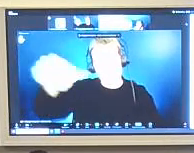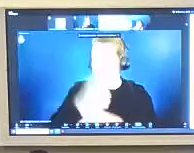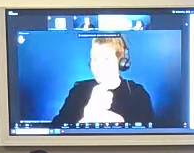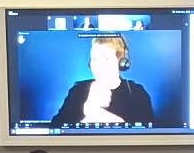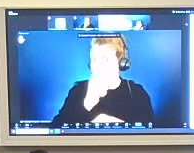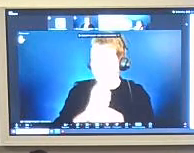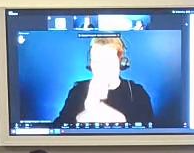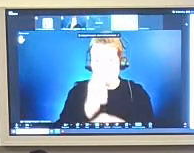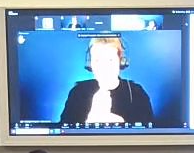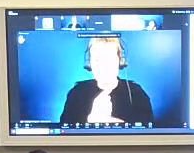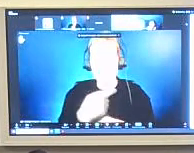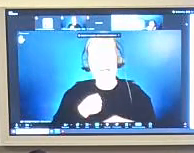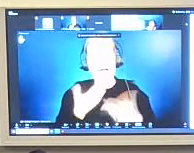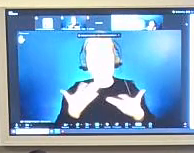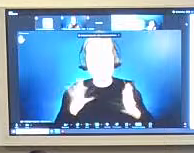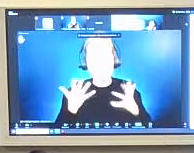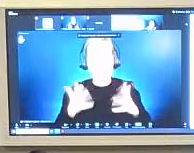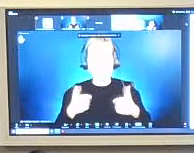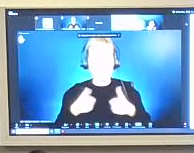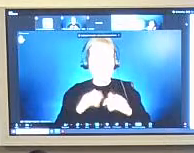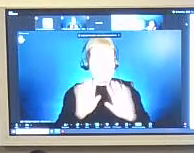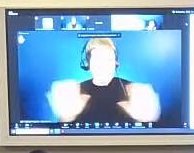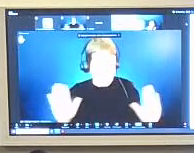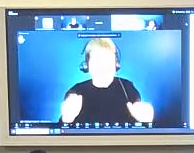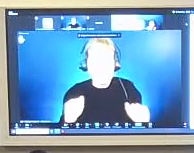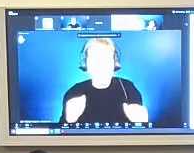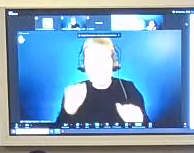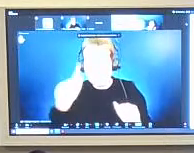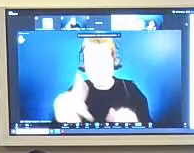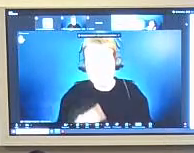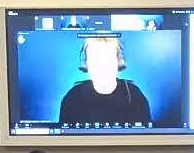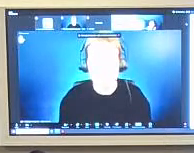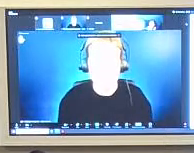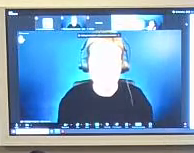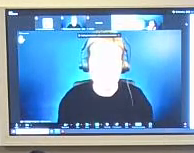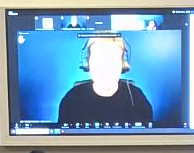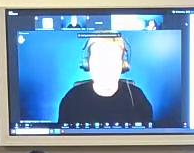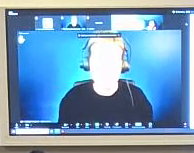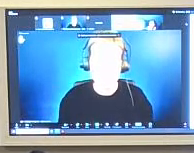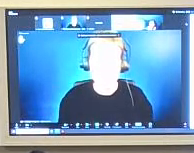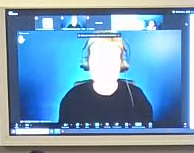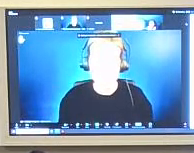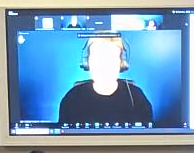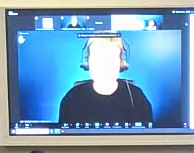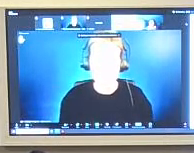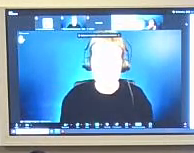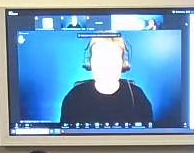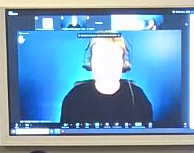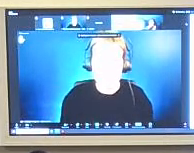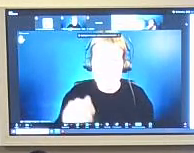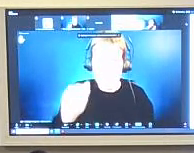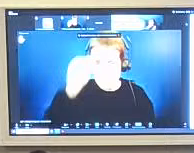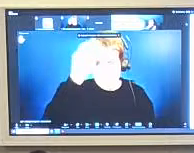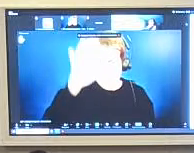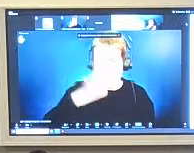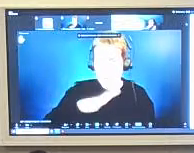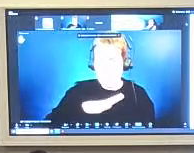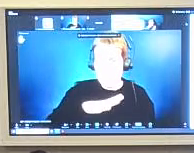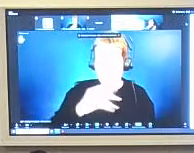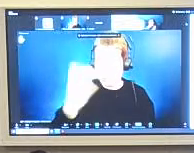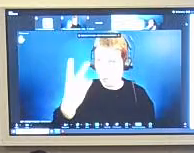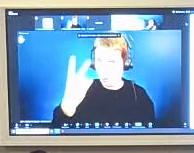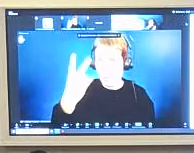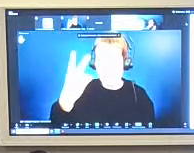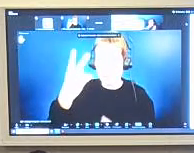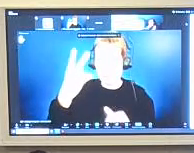be quiet. I could go on for a while. I had two issues or two Okay. addresses.